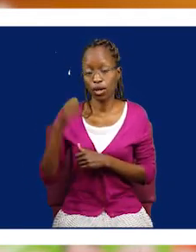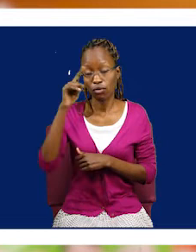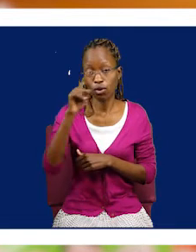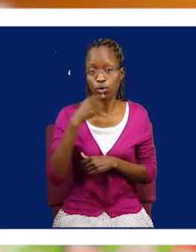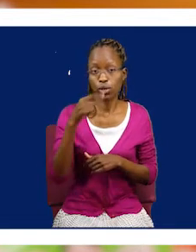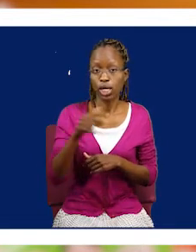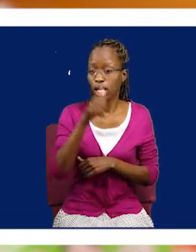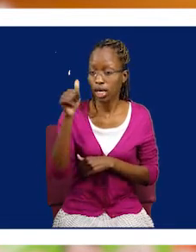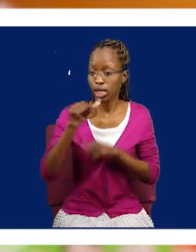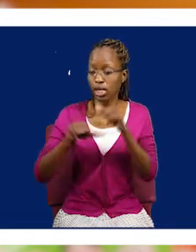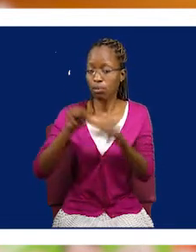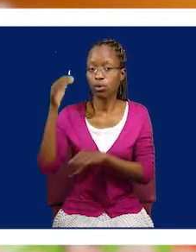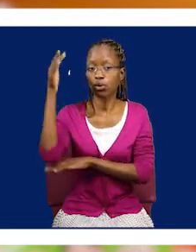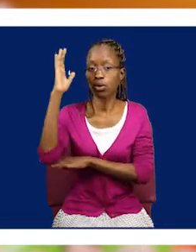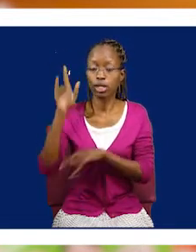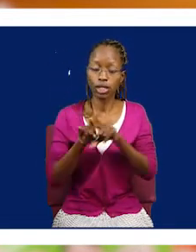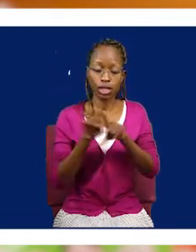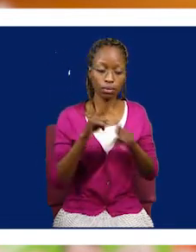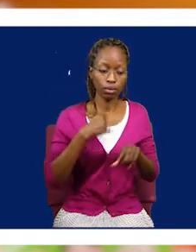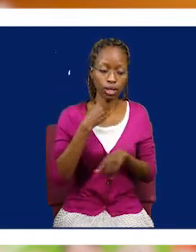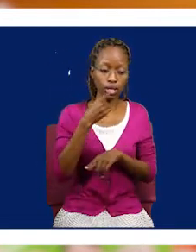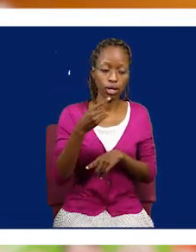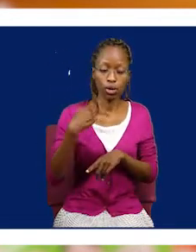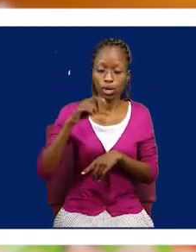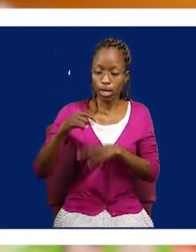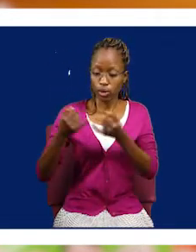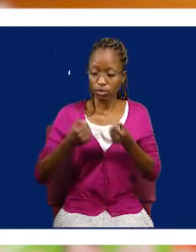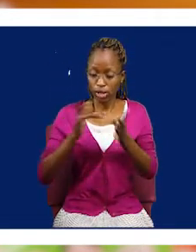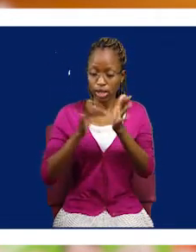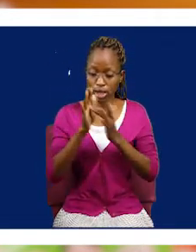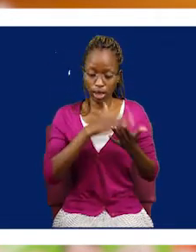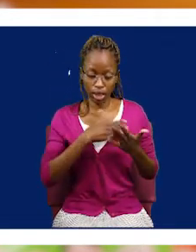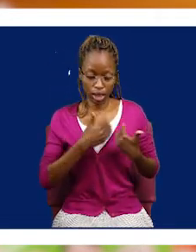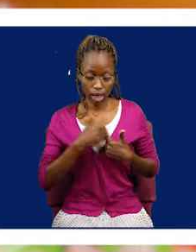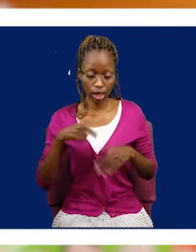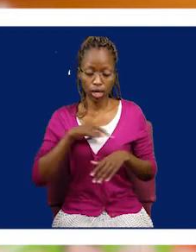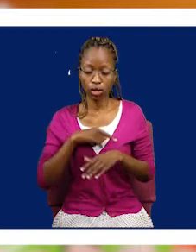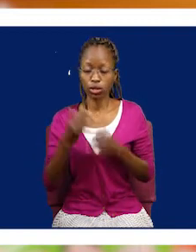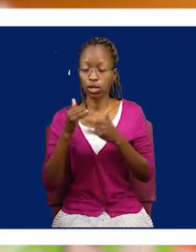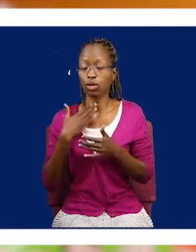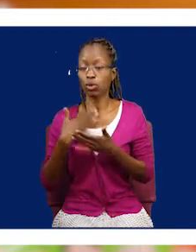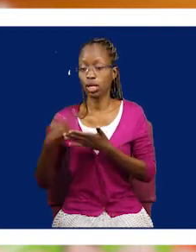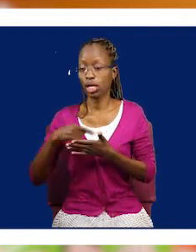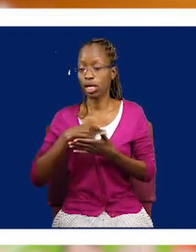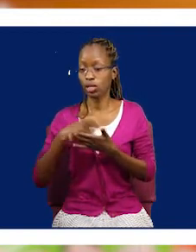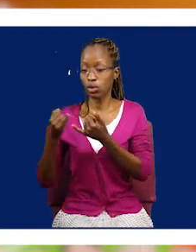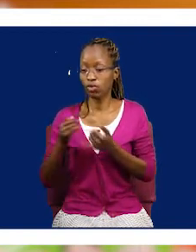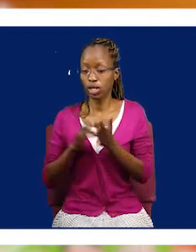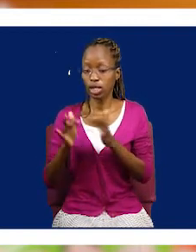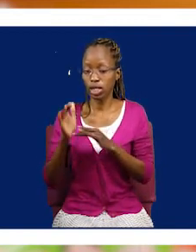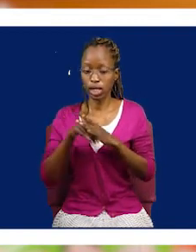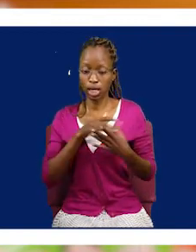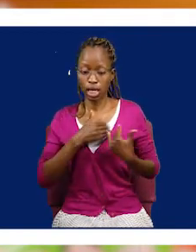you to tell others about God, like I said, we have to invite Jesus in our hearts. So, I would like us to invite Jesus in our